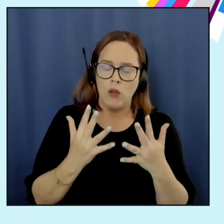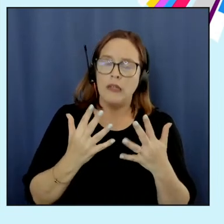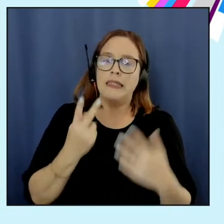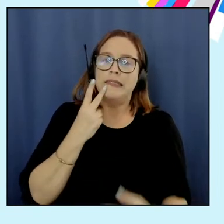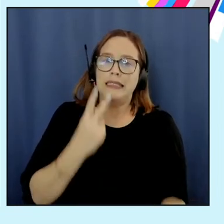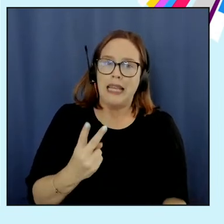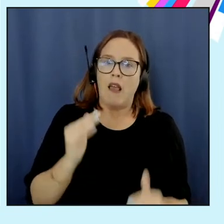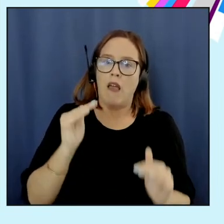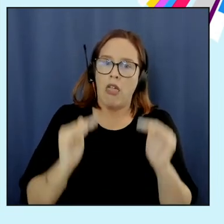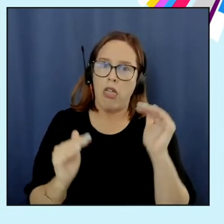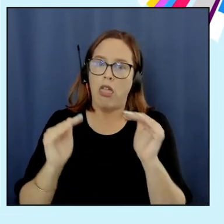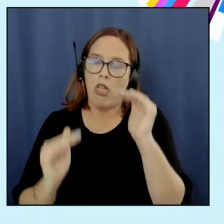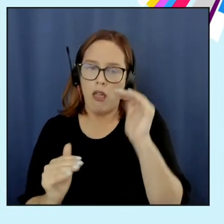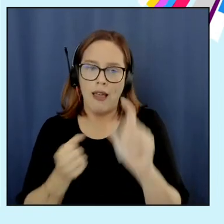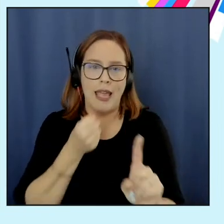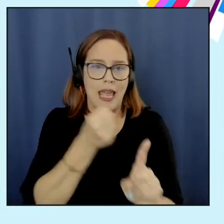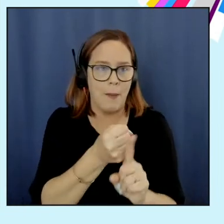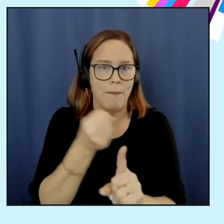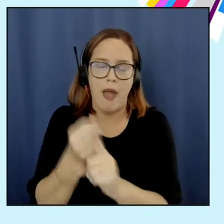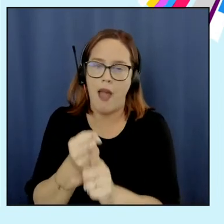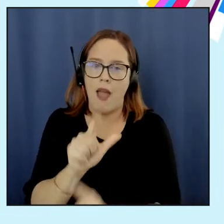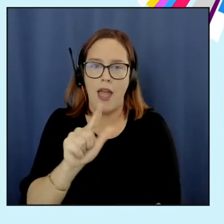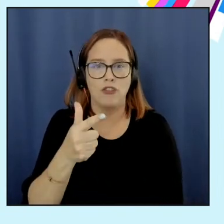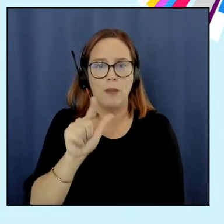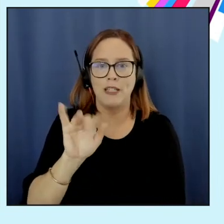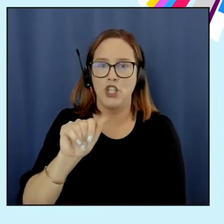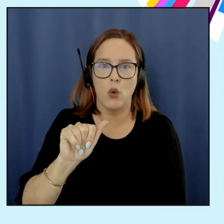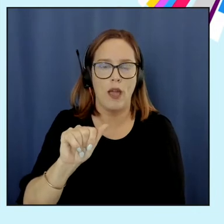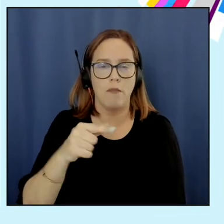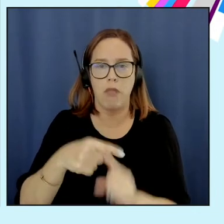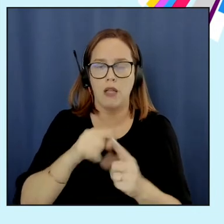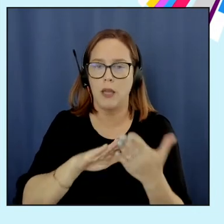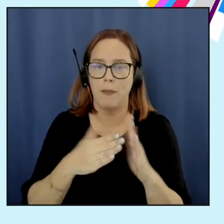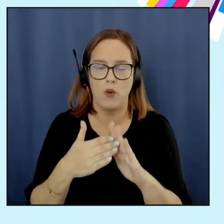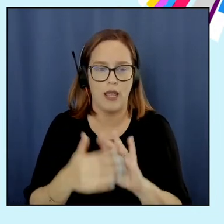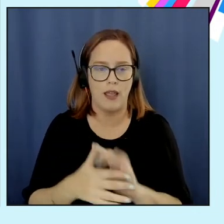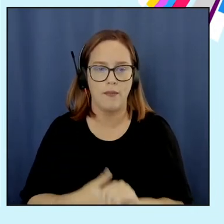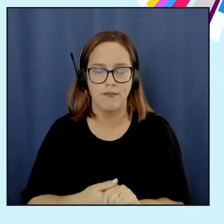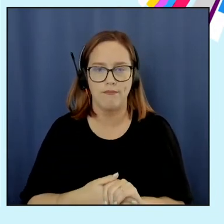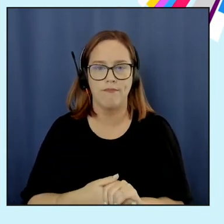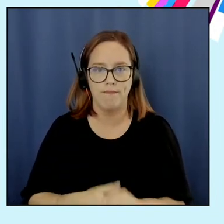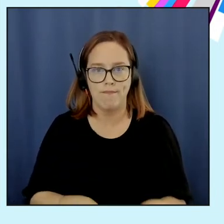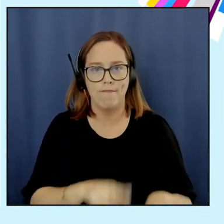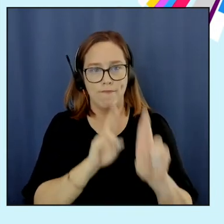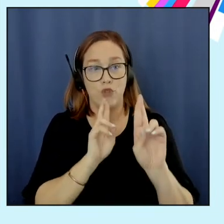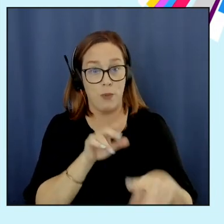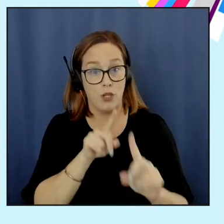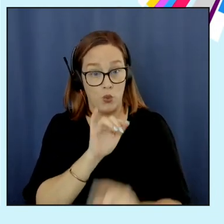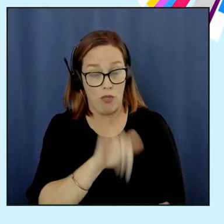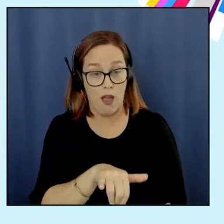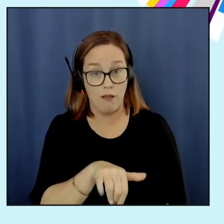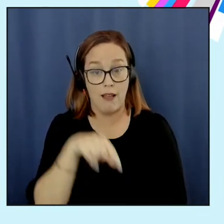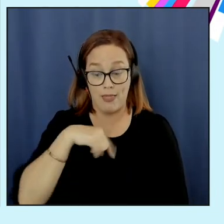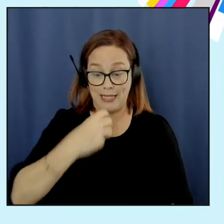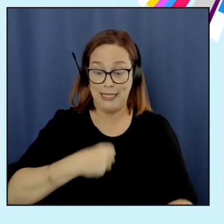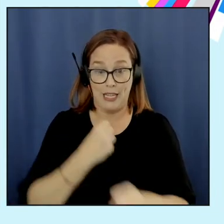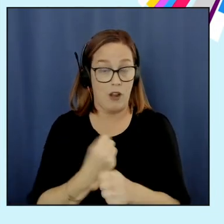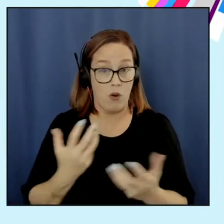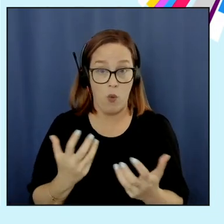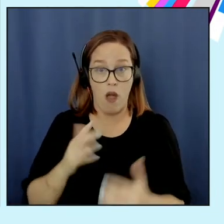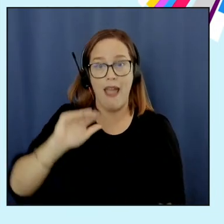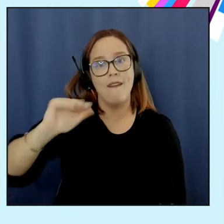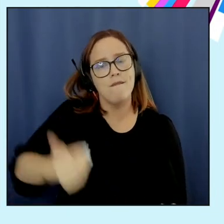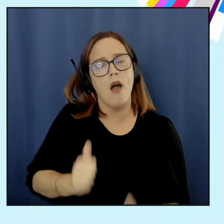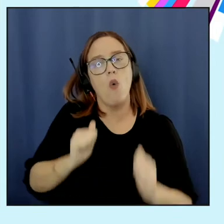injustices impacting the LGBTQI plus community. In response to this, this year we're inviting everyone to take